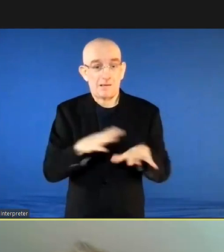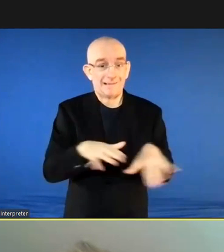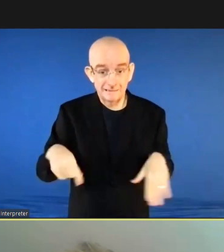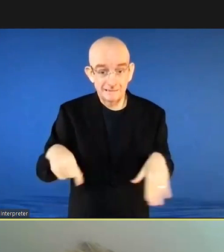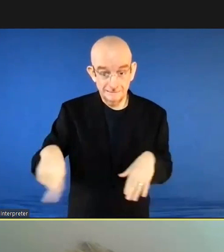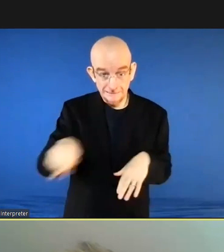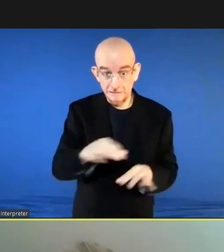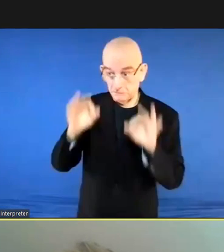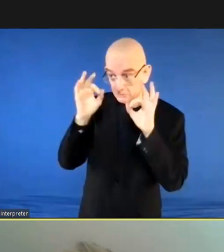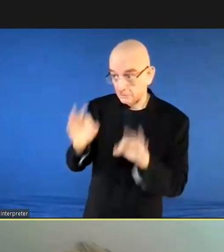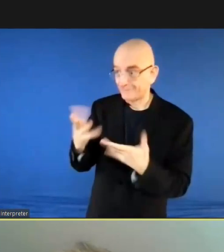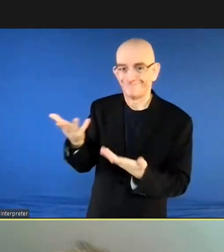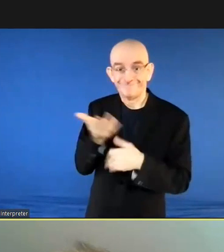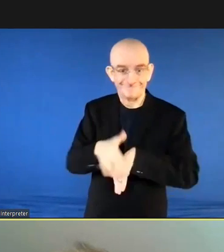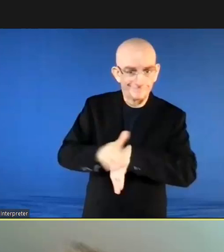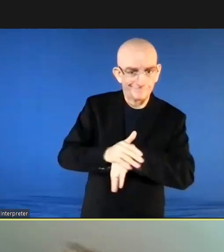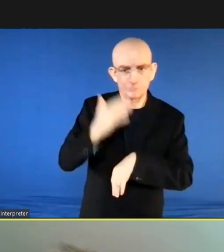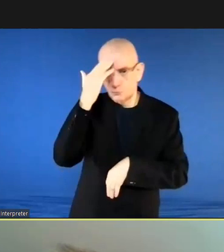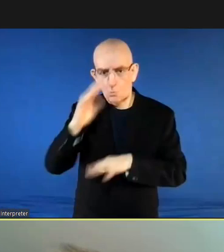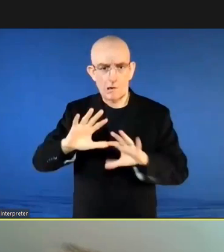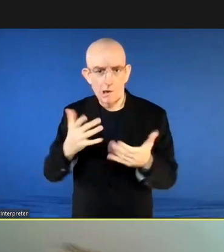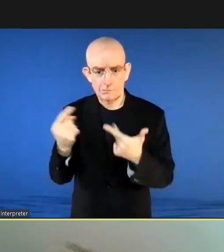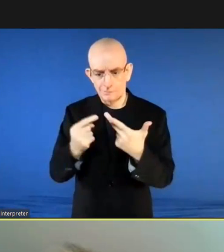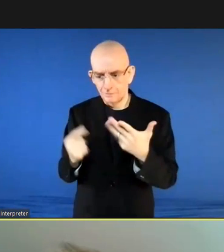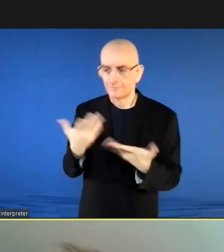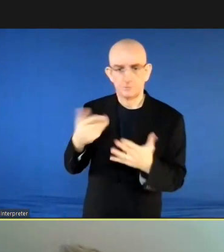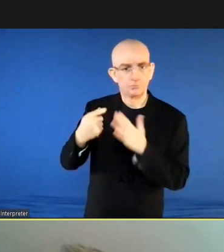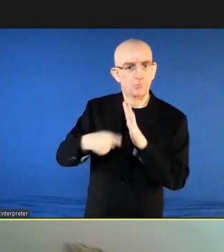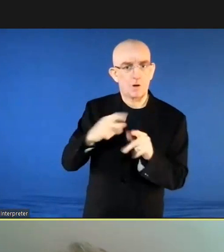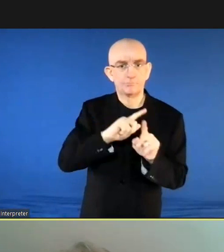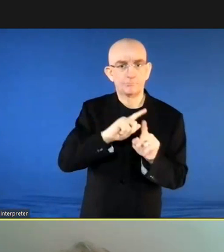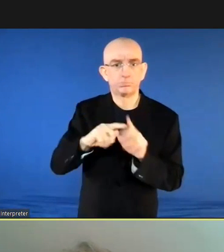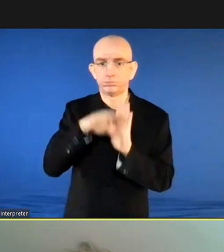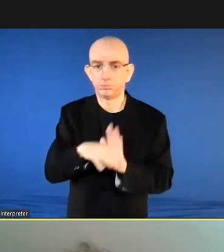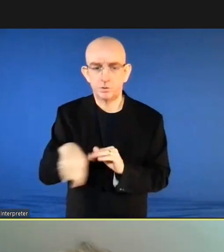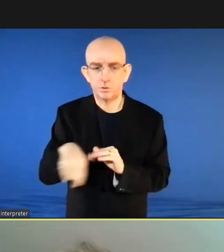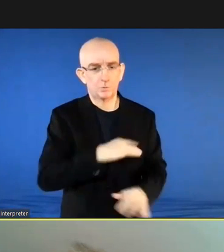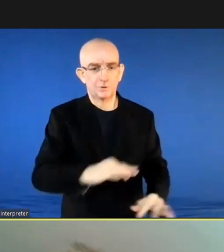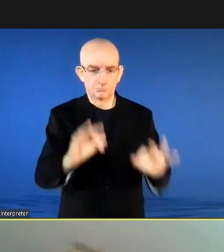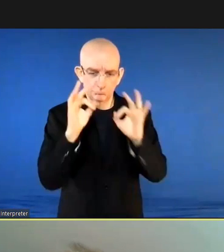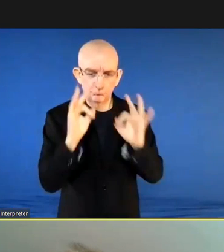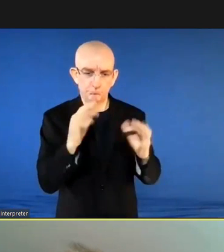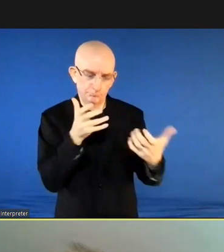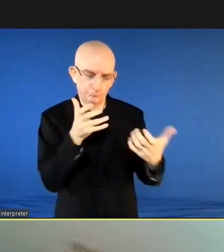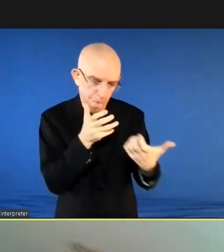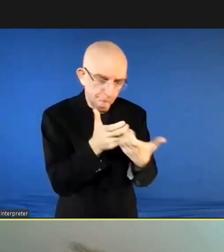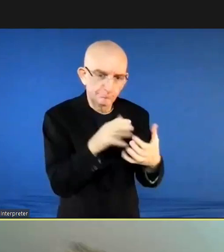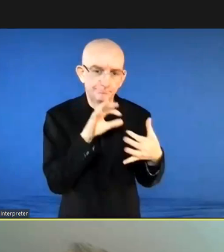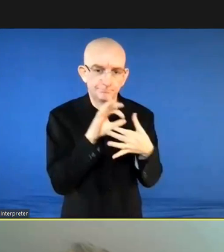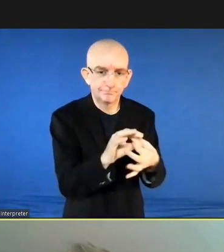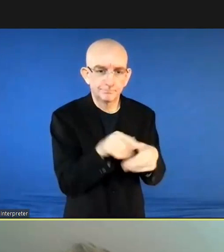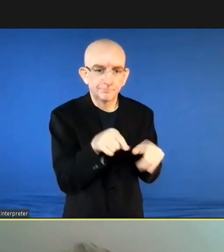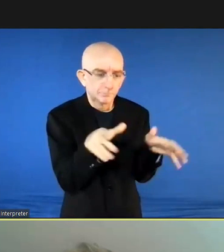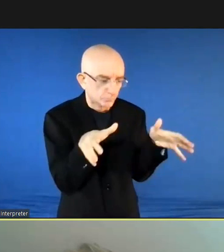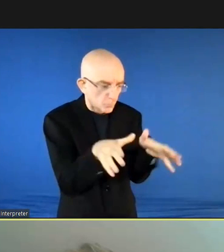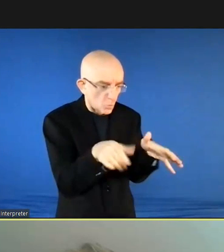our programs are designed to be as effective as possible for the relatively small numbers of deaf children they encounter in the course